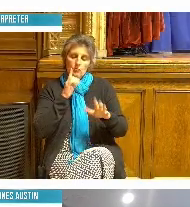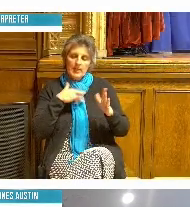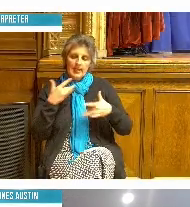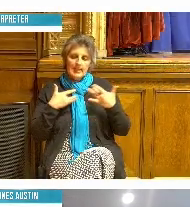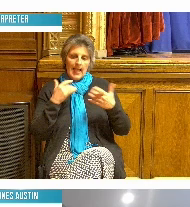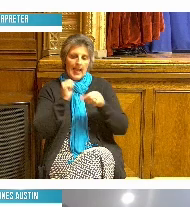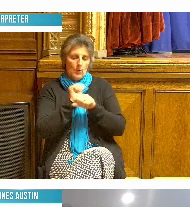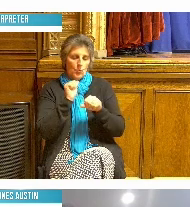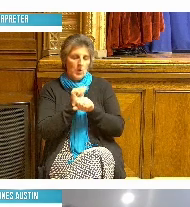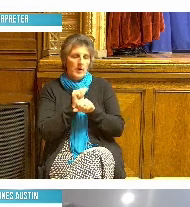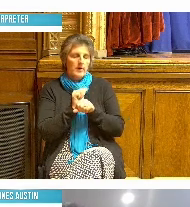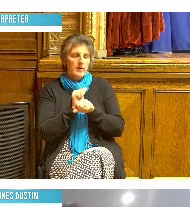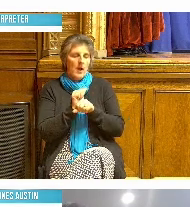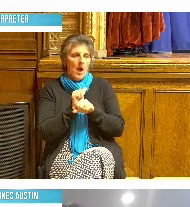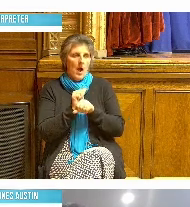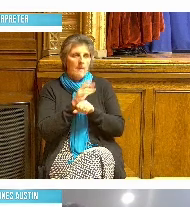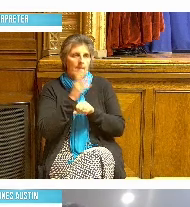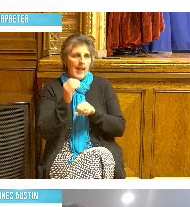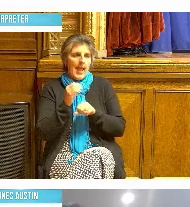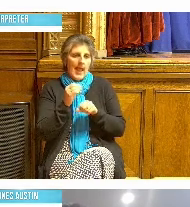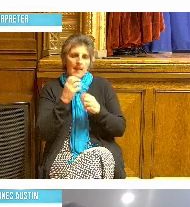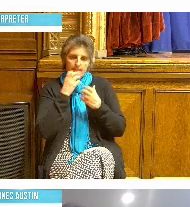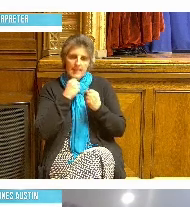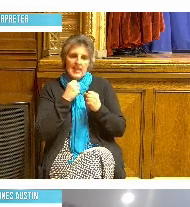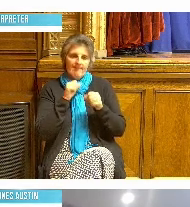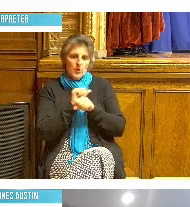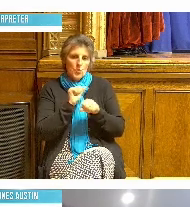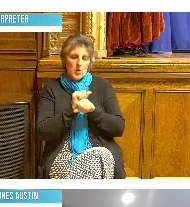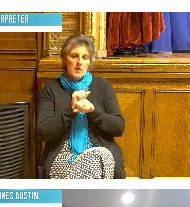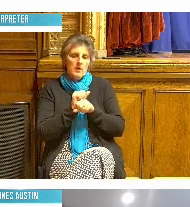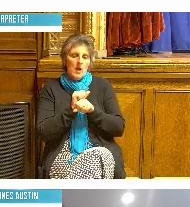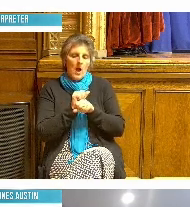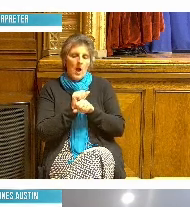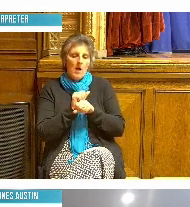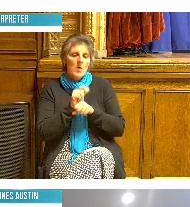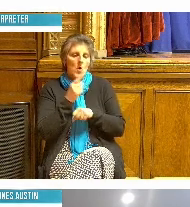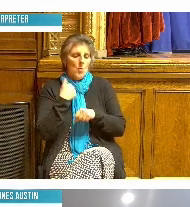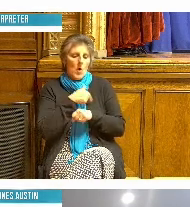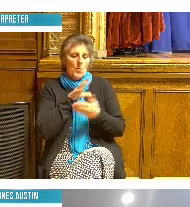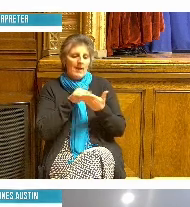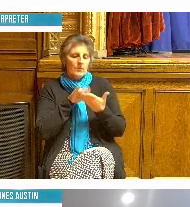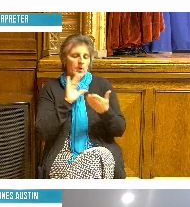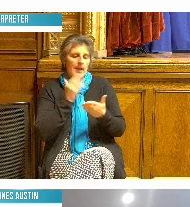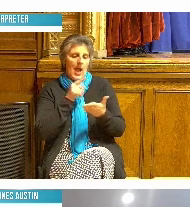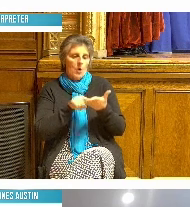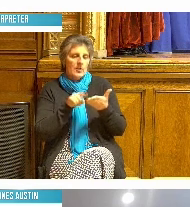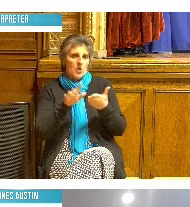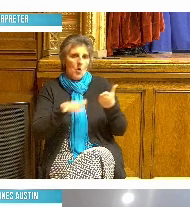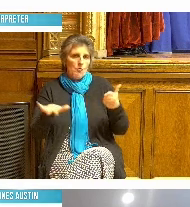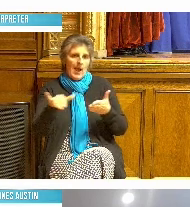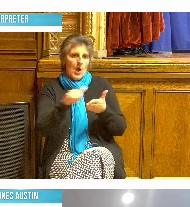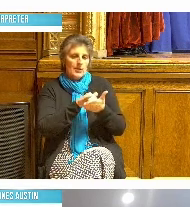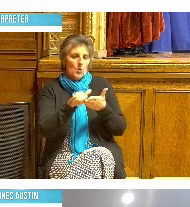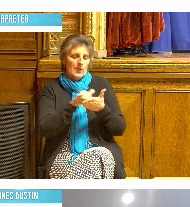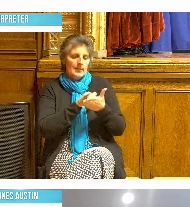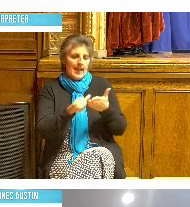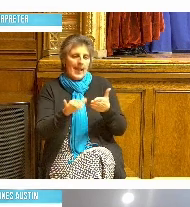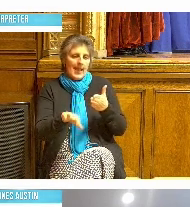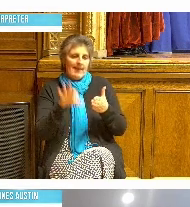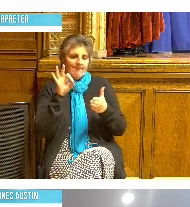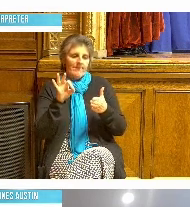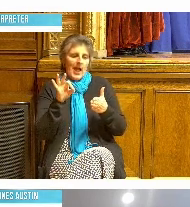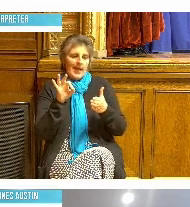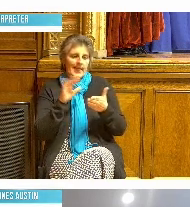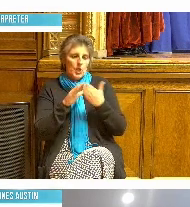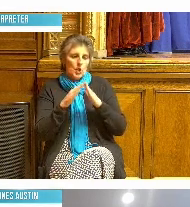work and meaningful work. What we have found in our research around the state of New York in finding